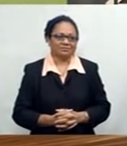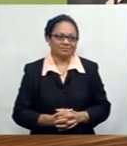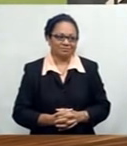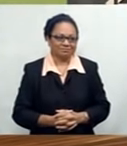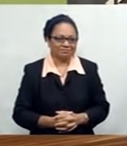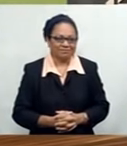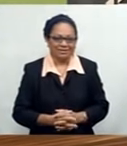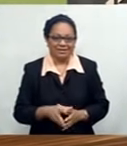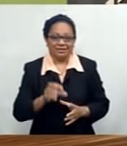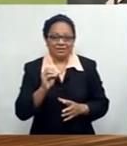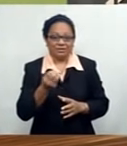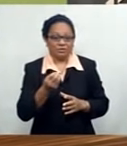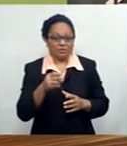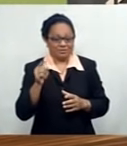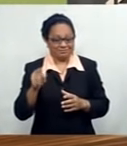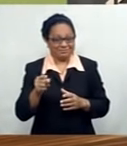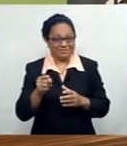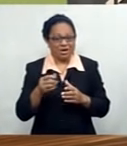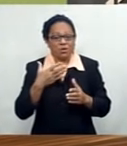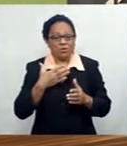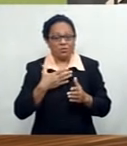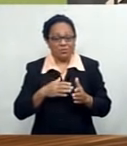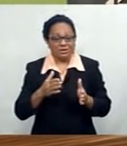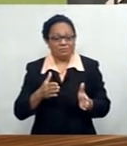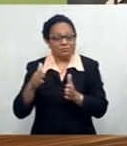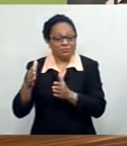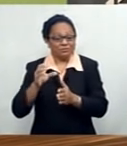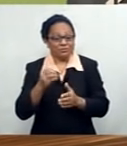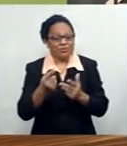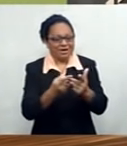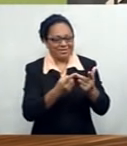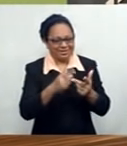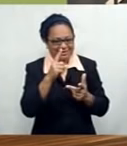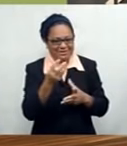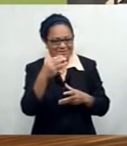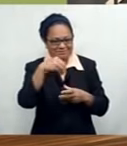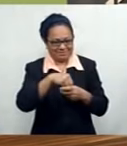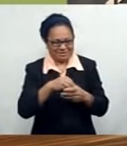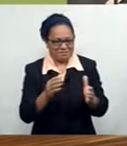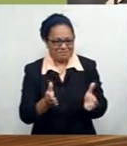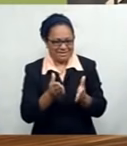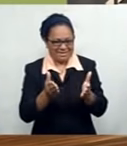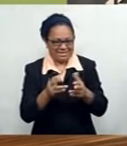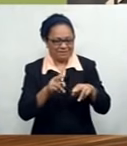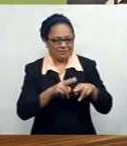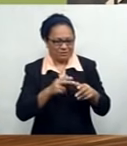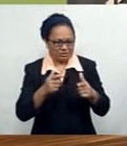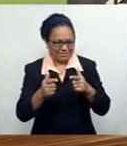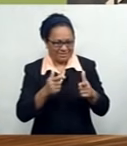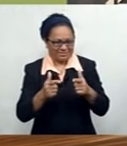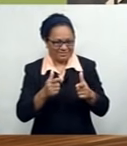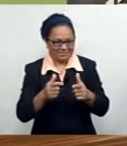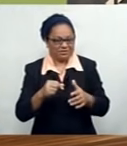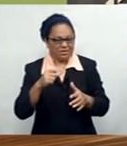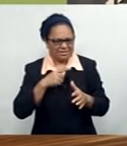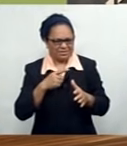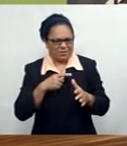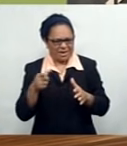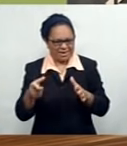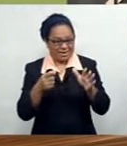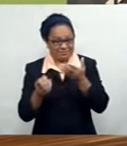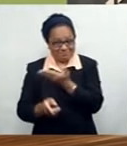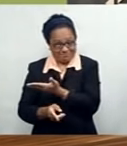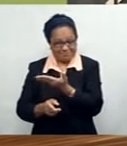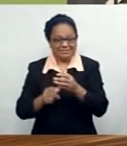Making room for other players to represent Fiji was amongst the list of reasons Olympic gold medalist Tui Tuvuaka decided to move to